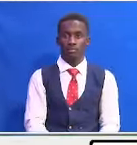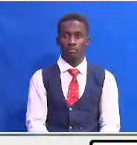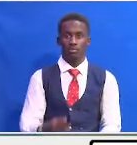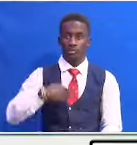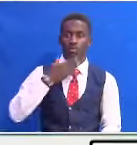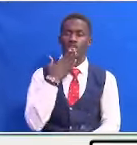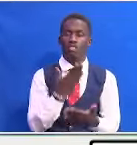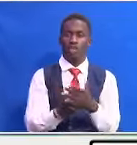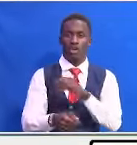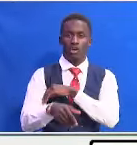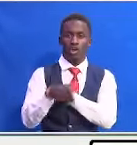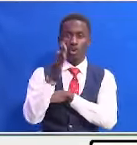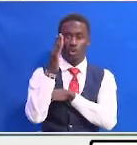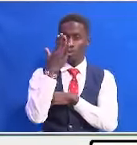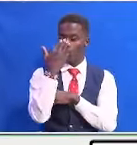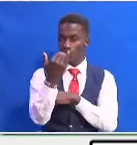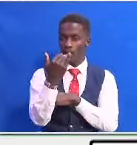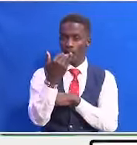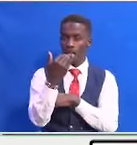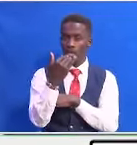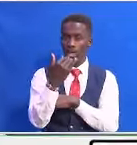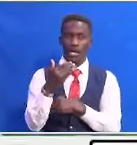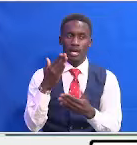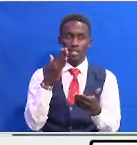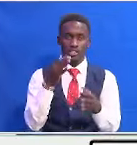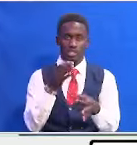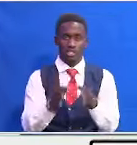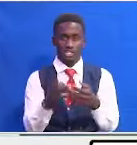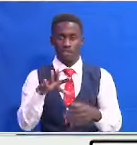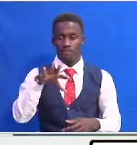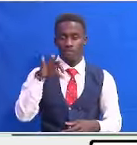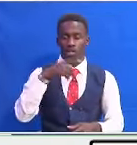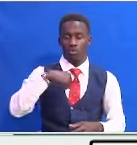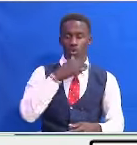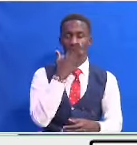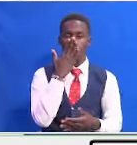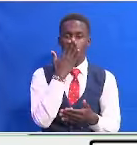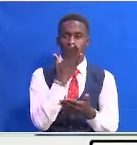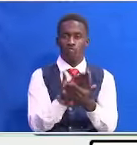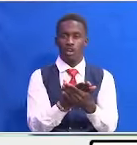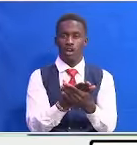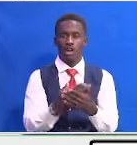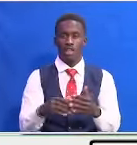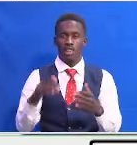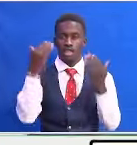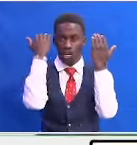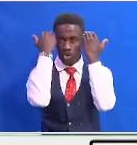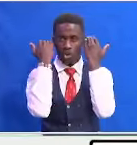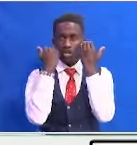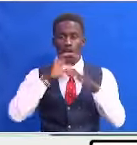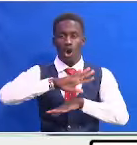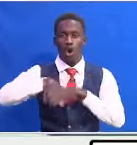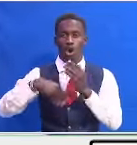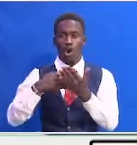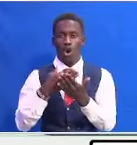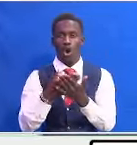Tunashukuru Mwenyezi Mungu kwa sababu ya hiyo haki tumepata. Tunashukuru mahakama, tunashukuru mawakili wote ambao